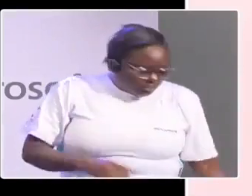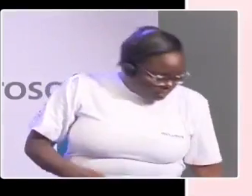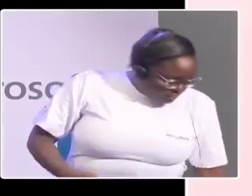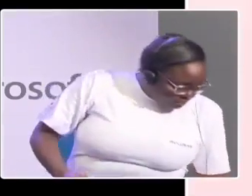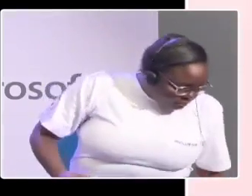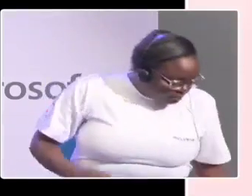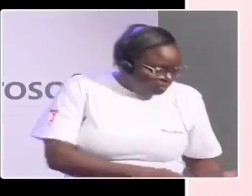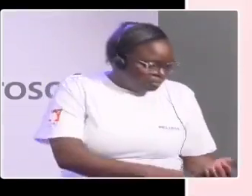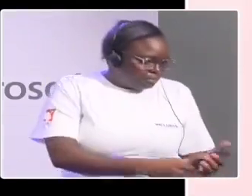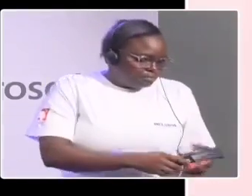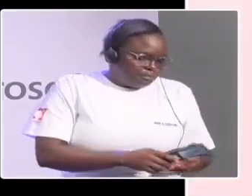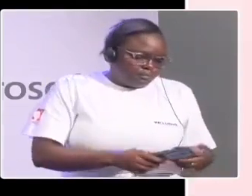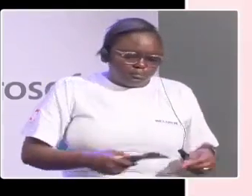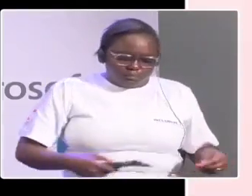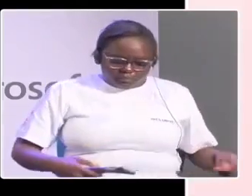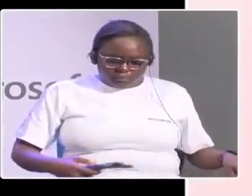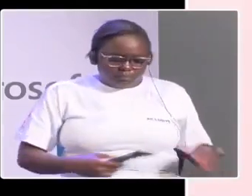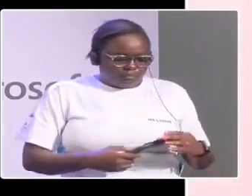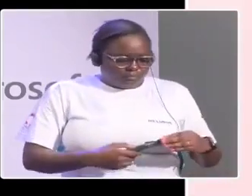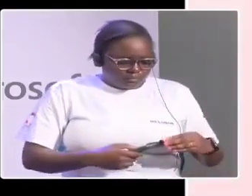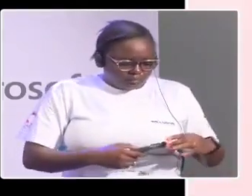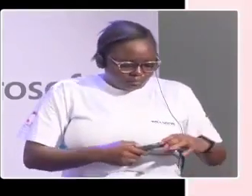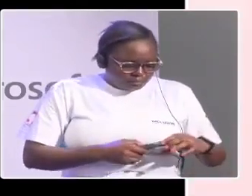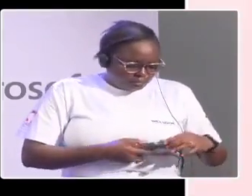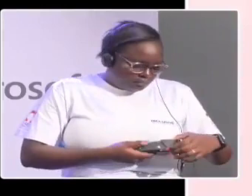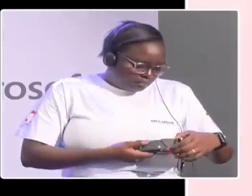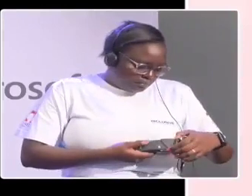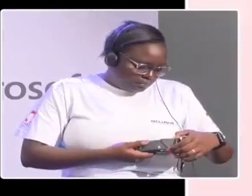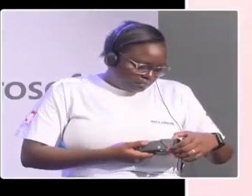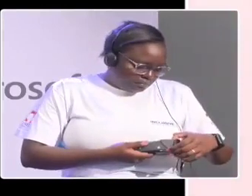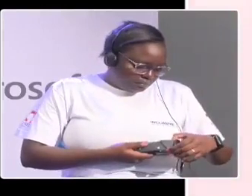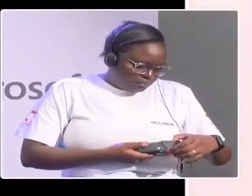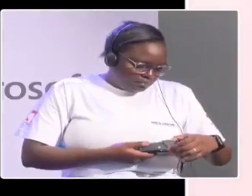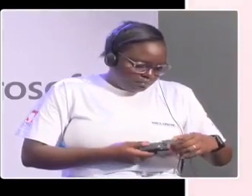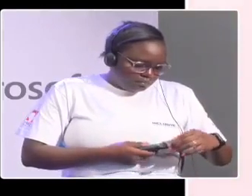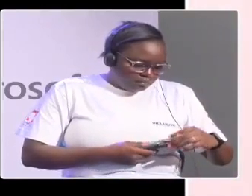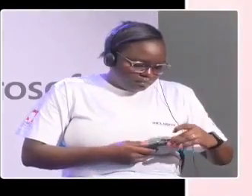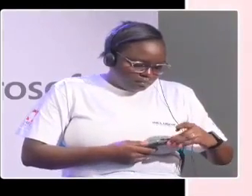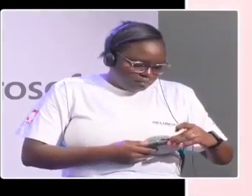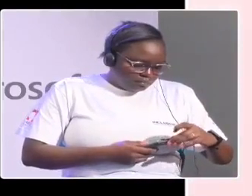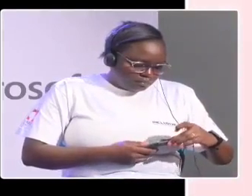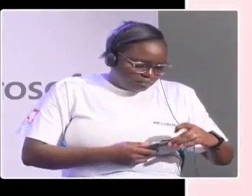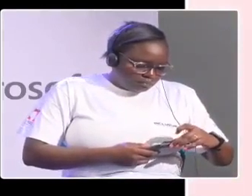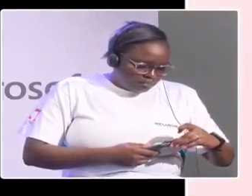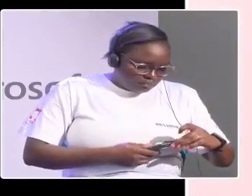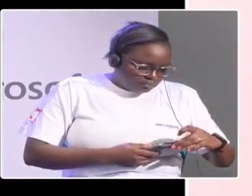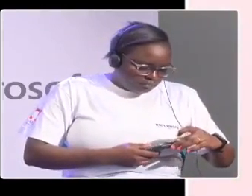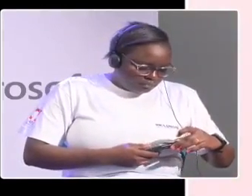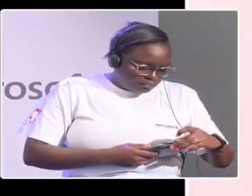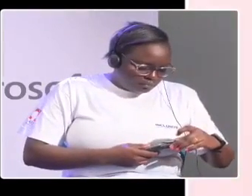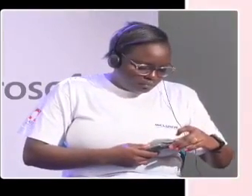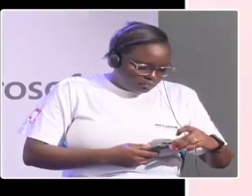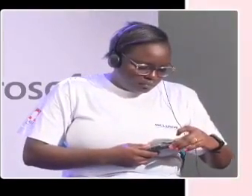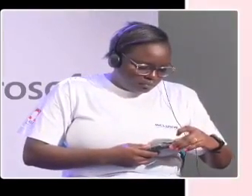having. So having in mind that you are working with these people